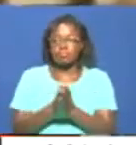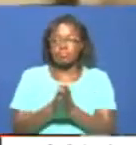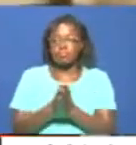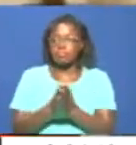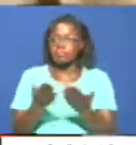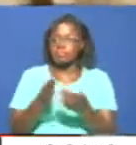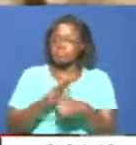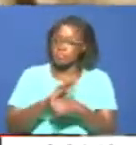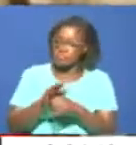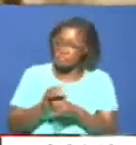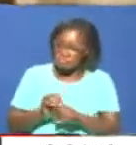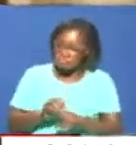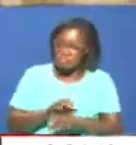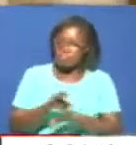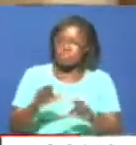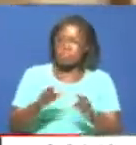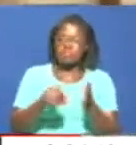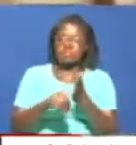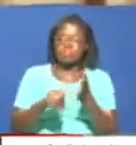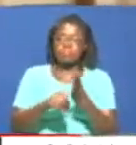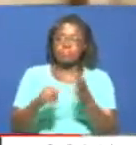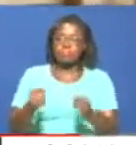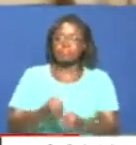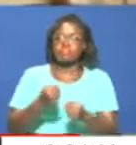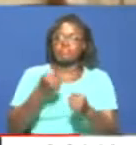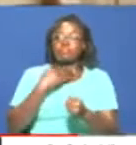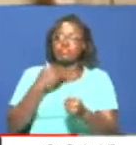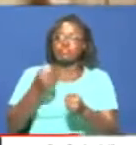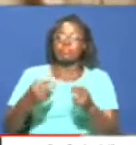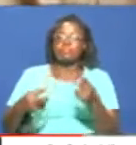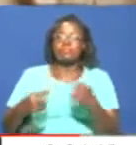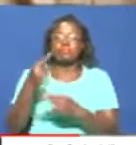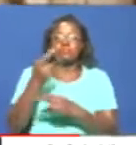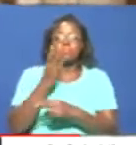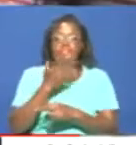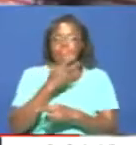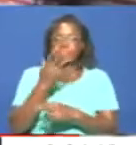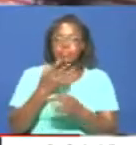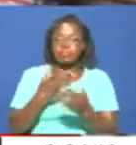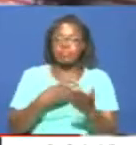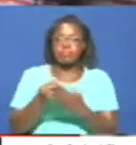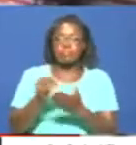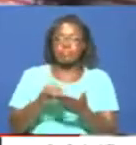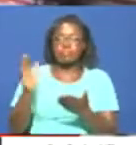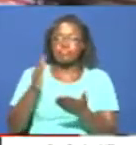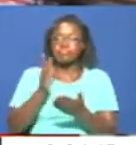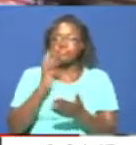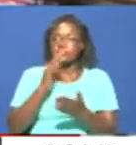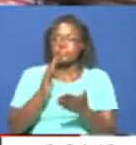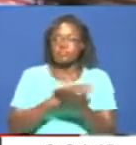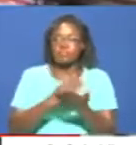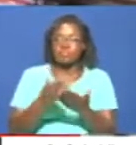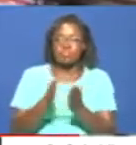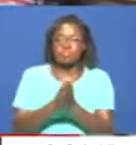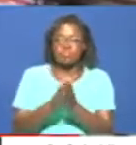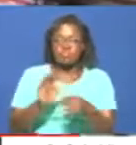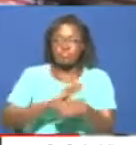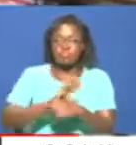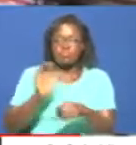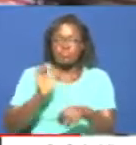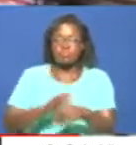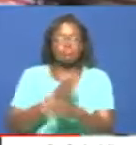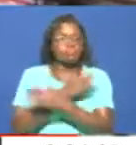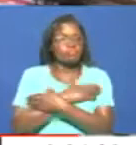crisis. The country saw strong demand for cut flowers as Europe bought more flowers to share with their COVID-affected friends